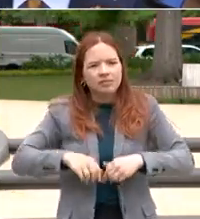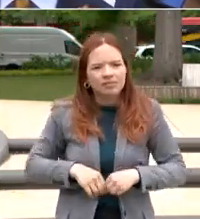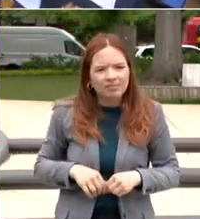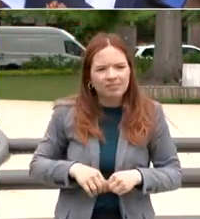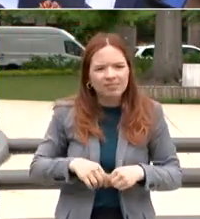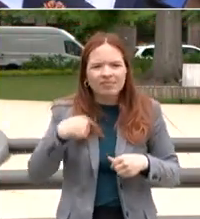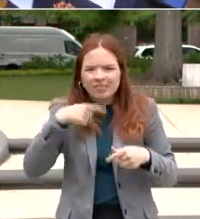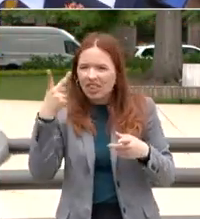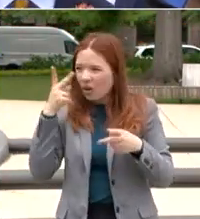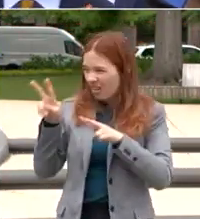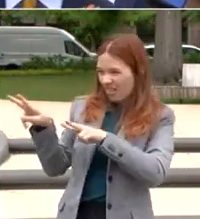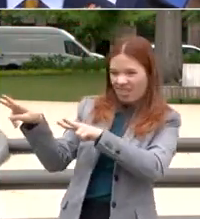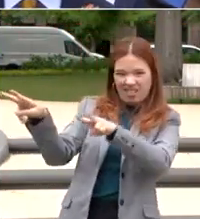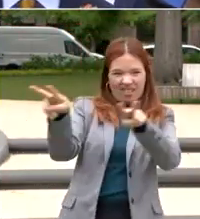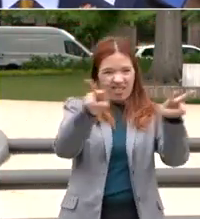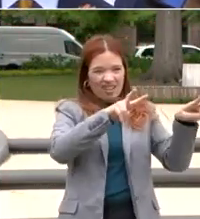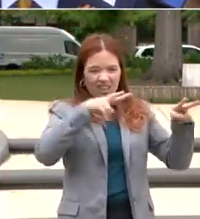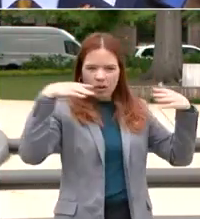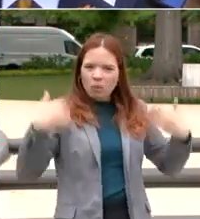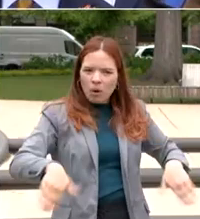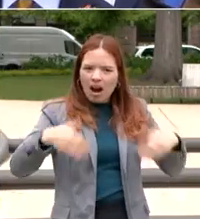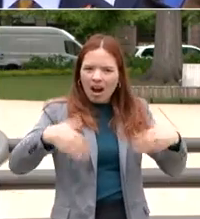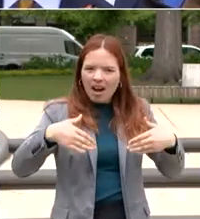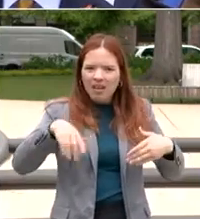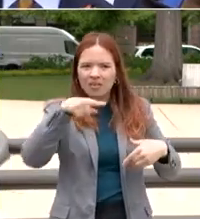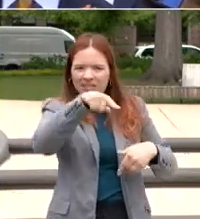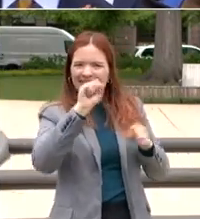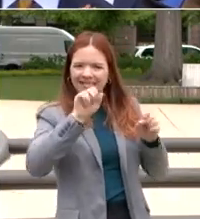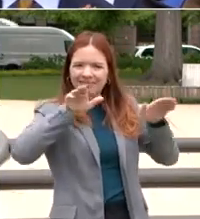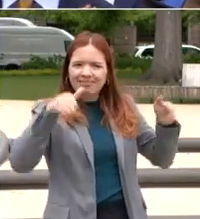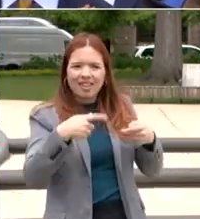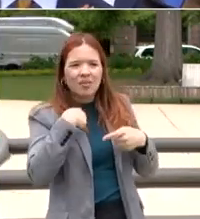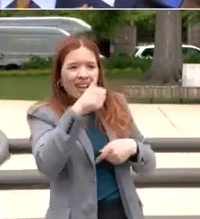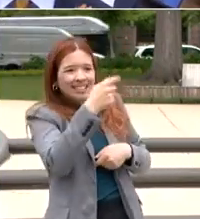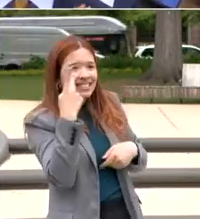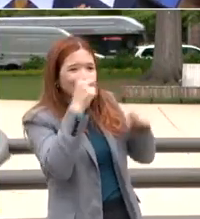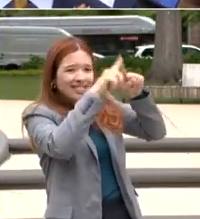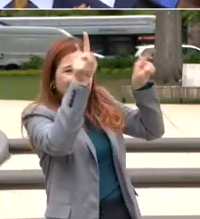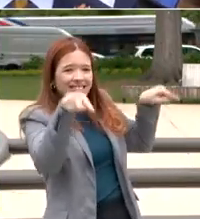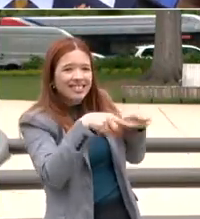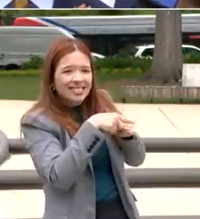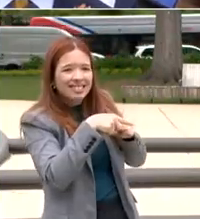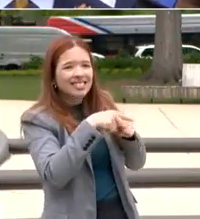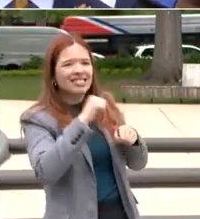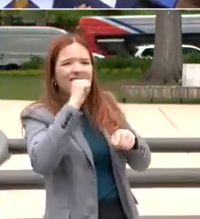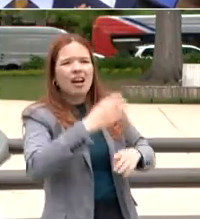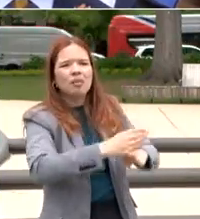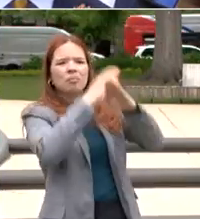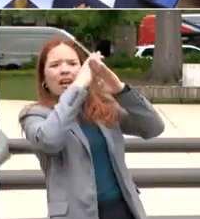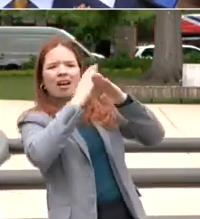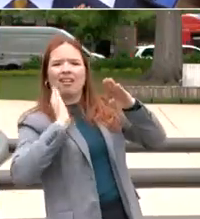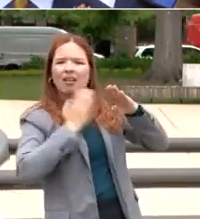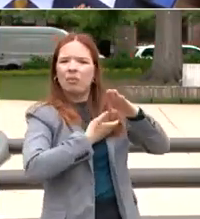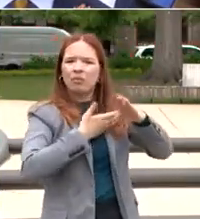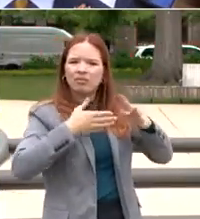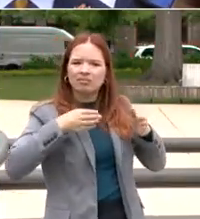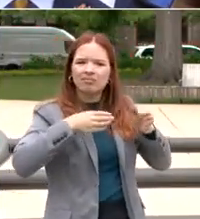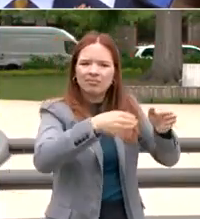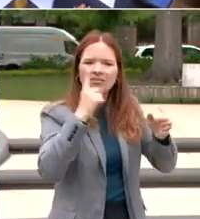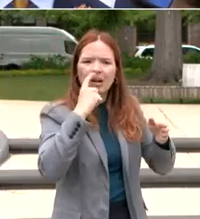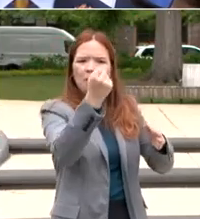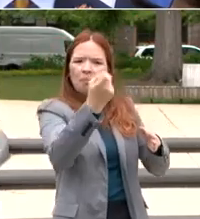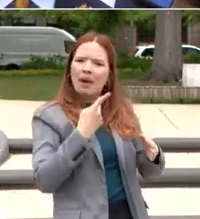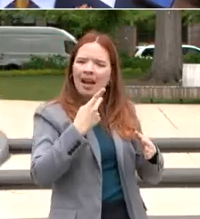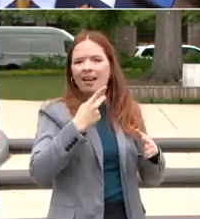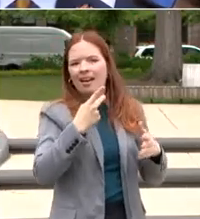joining us online, you are holding this sign that says, "Don't stand in the way of DC's comeback." And I'll tell you, that is so important for us to